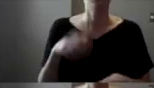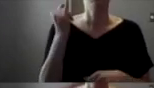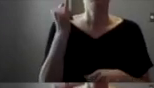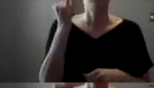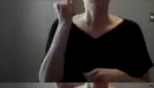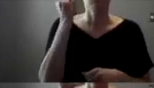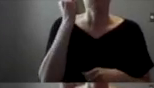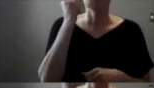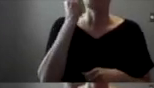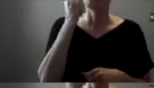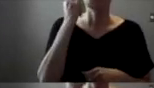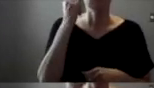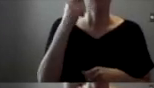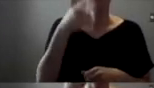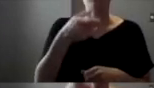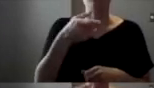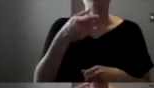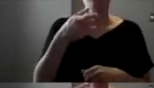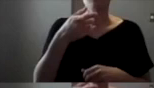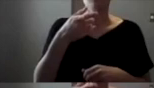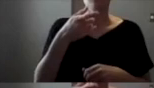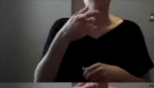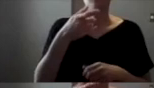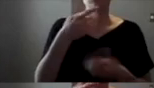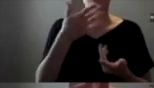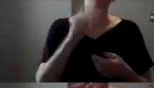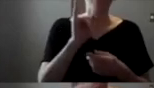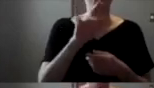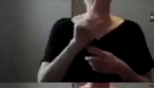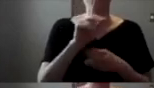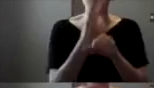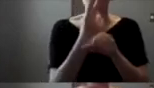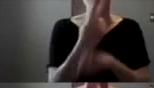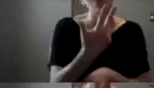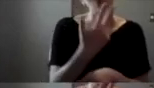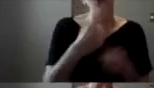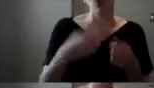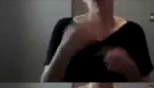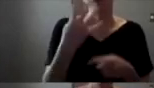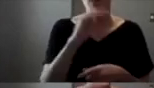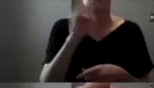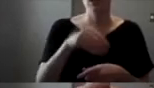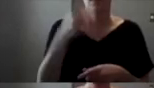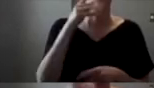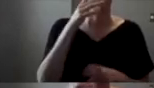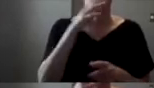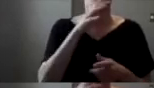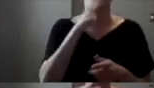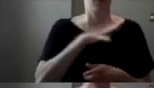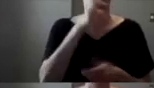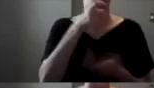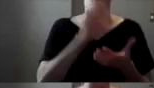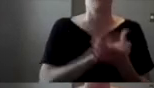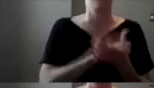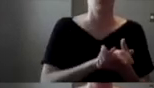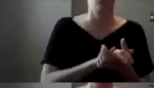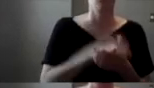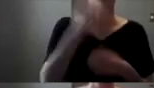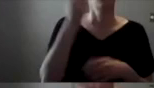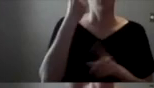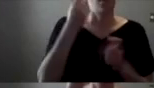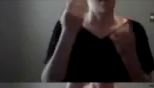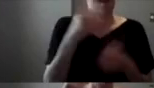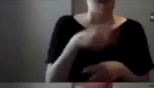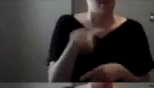IUD use of about 3 to 4% among married women, a lot of this is accessed through the